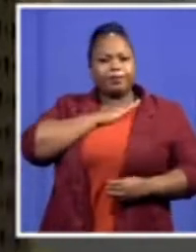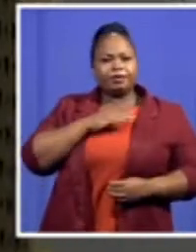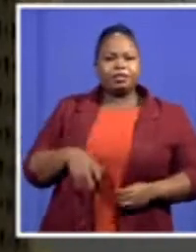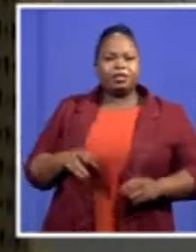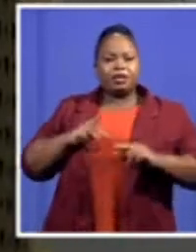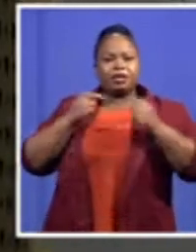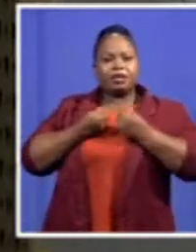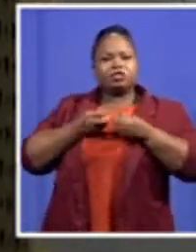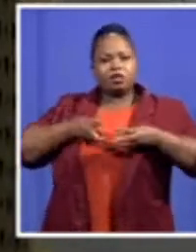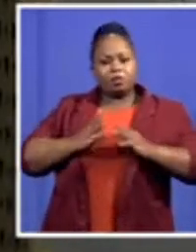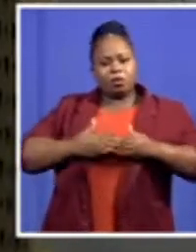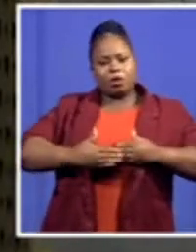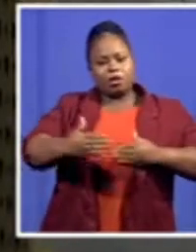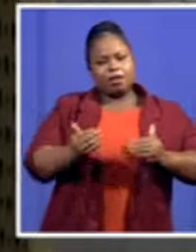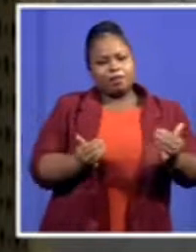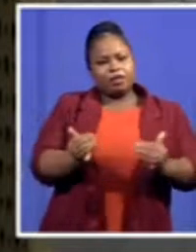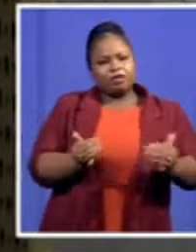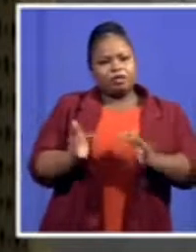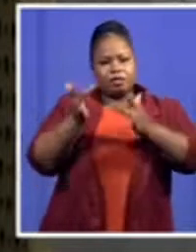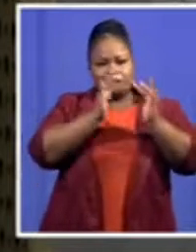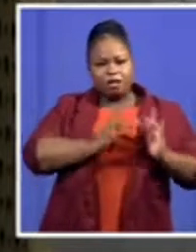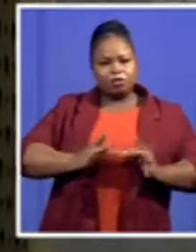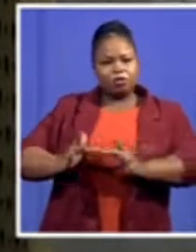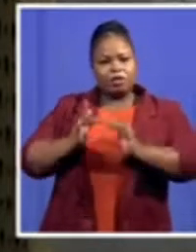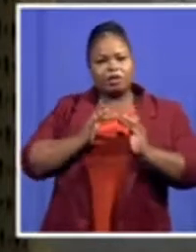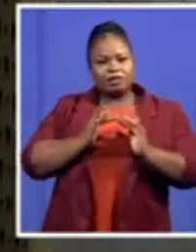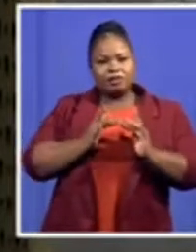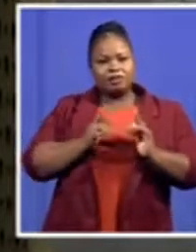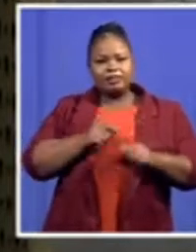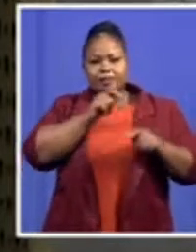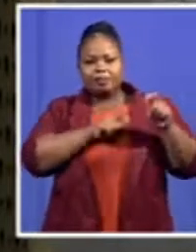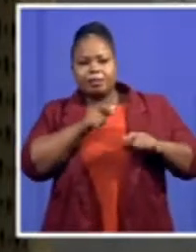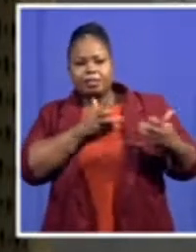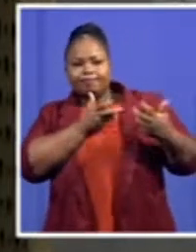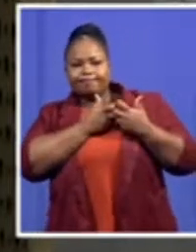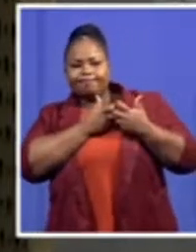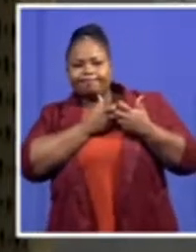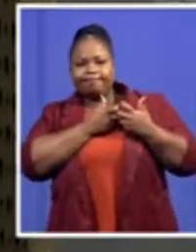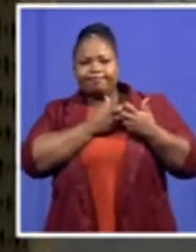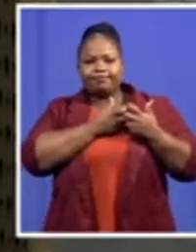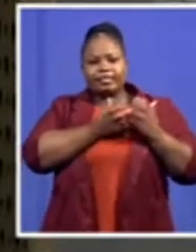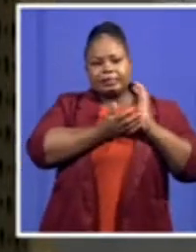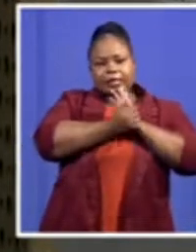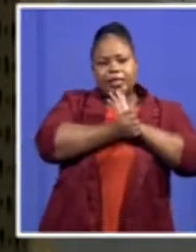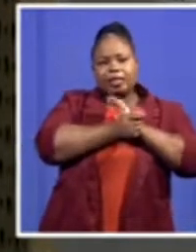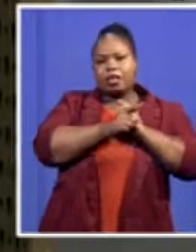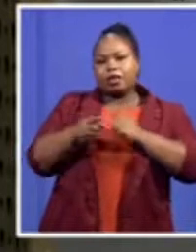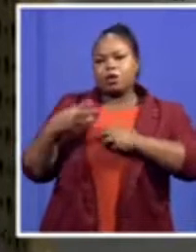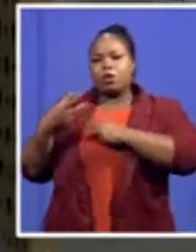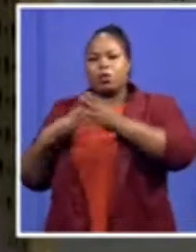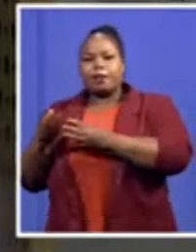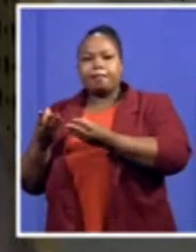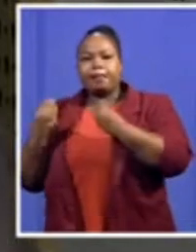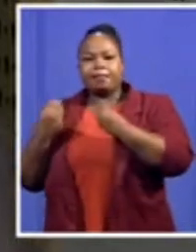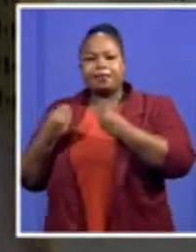management network that matches candidates with work opportunities. This has enabled young people to